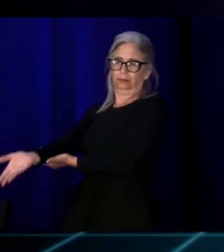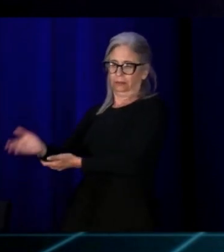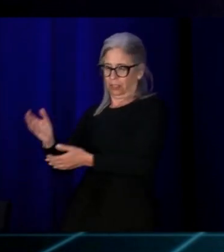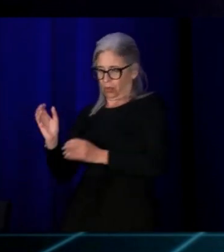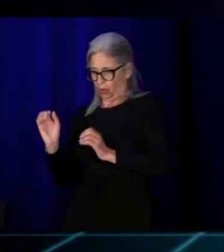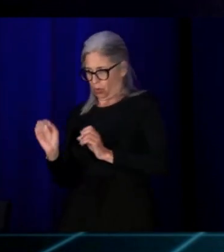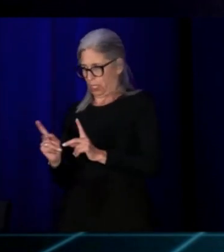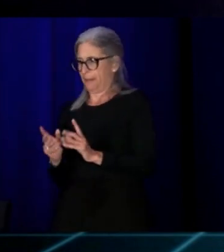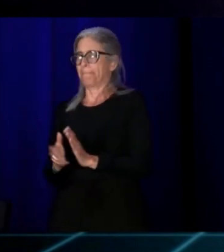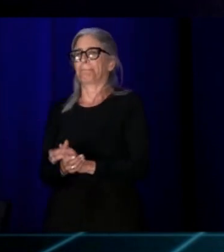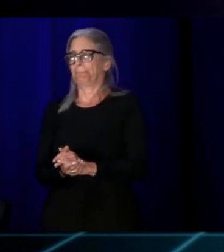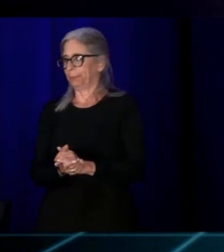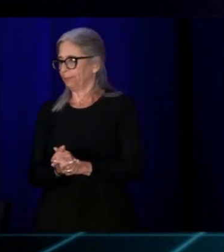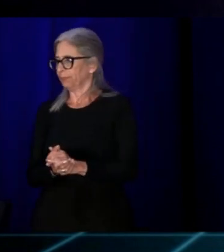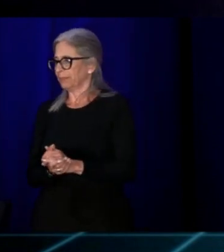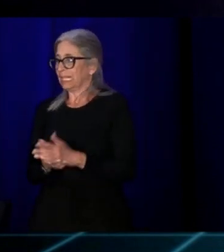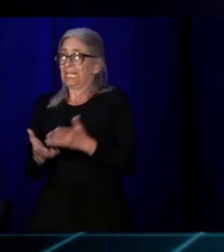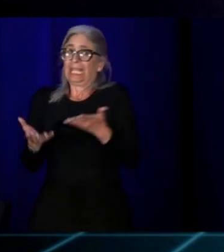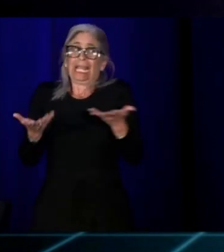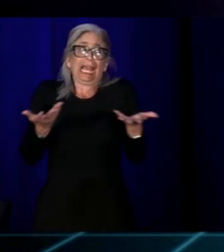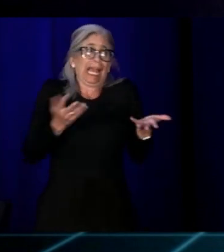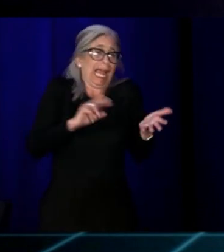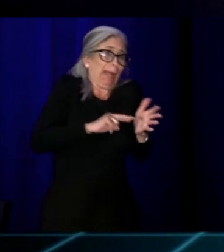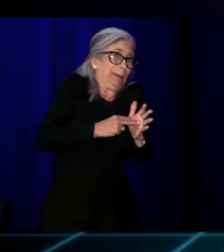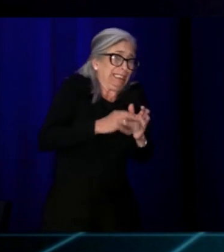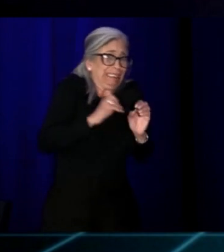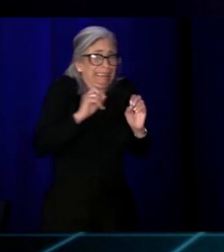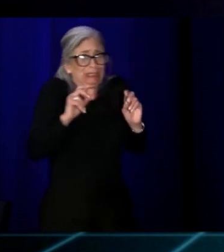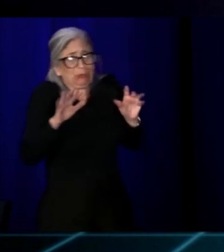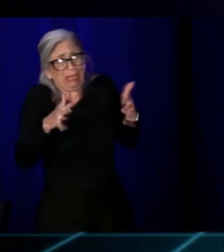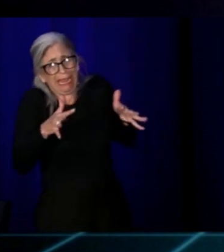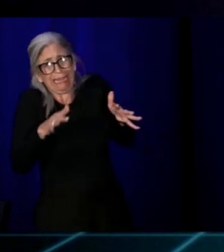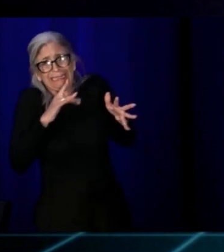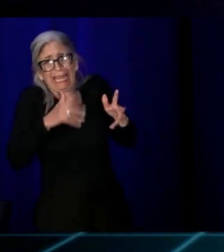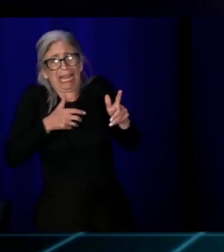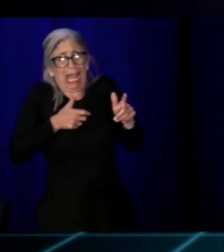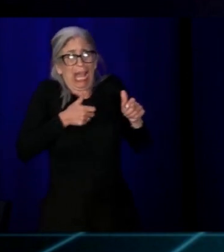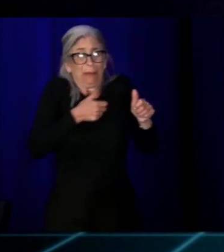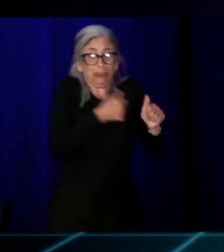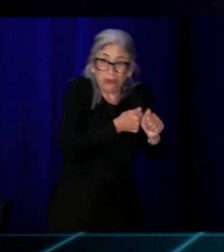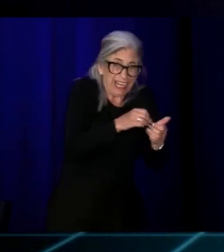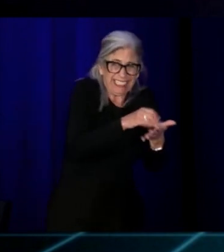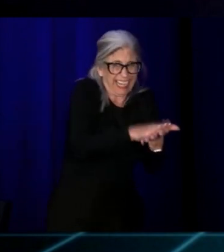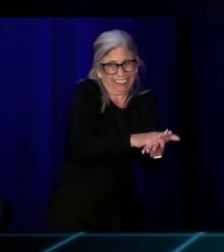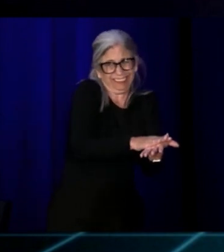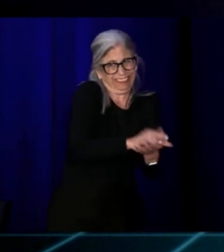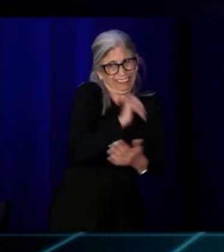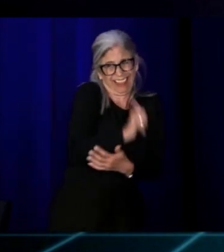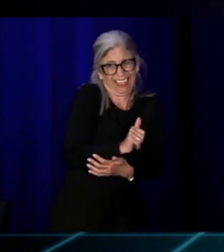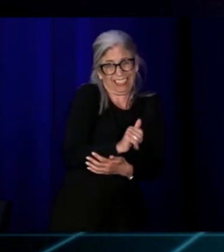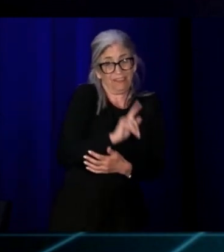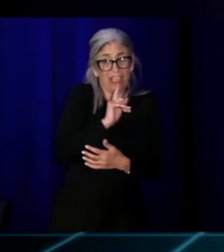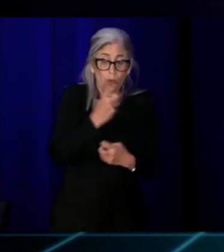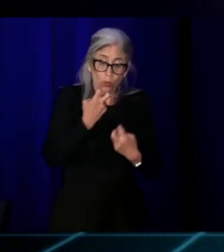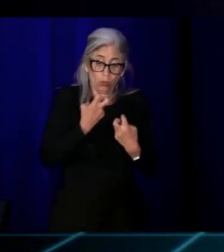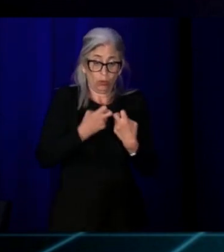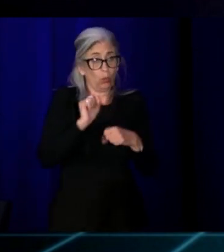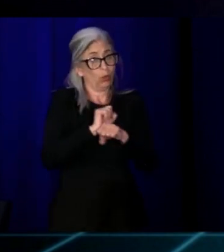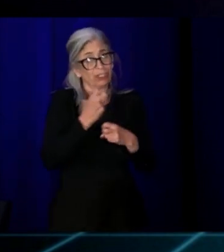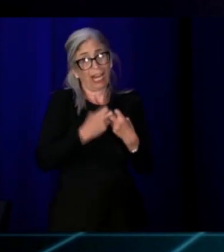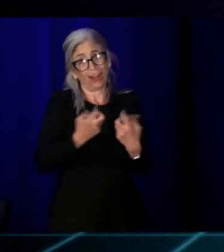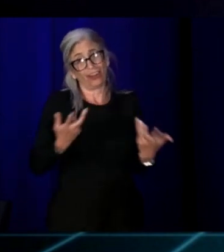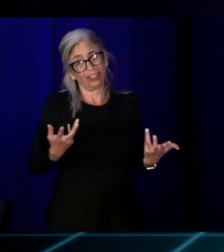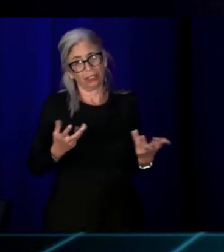I mean, it's okay. It's not the most up-to-date docs, but, you know, they worked really hard on it, though.